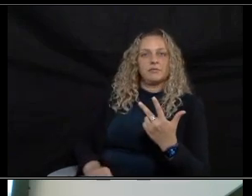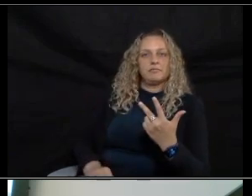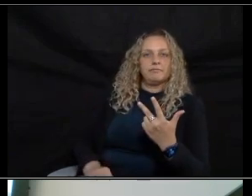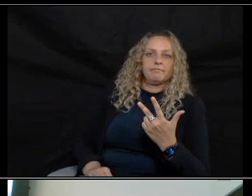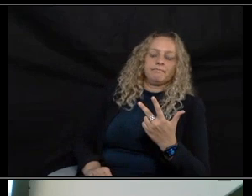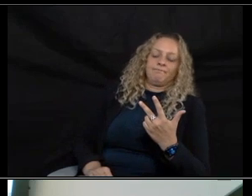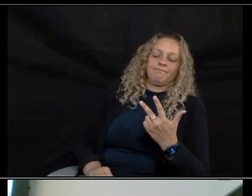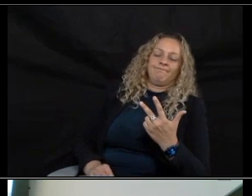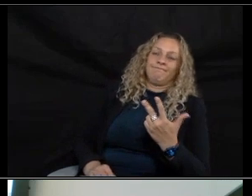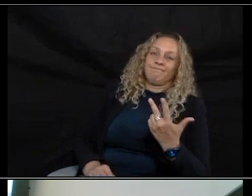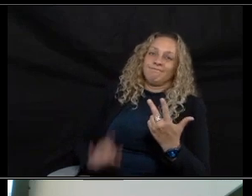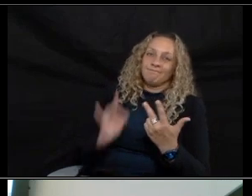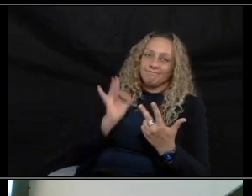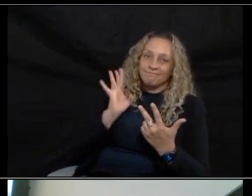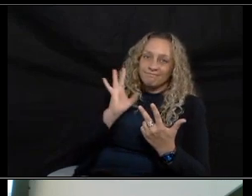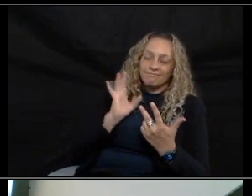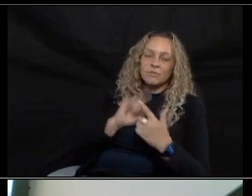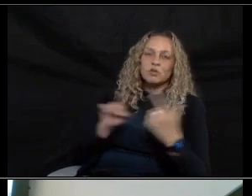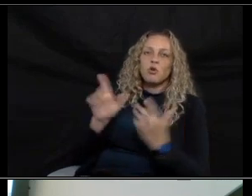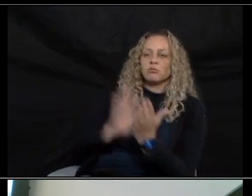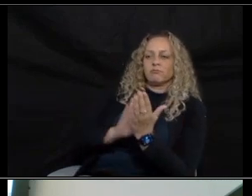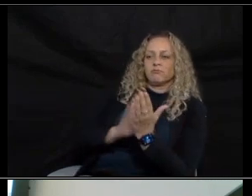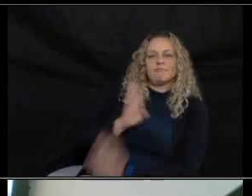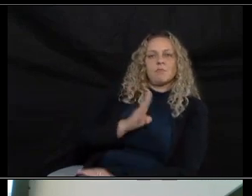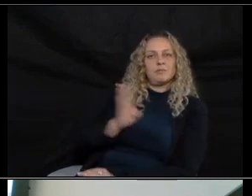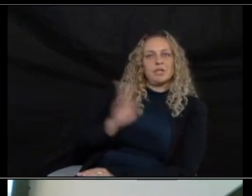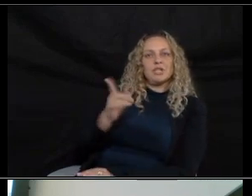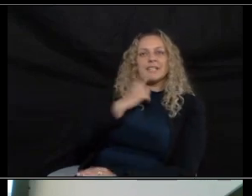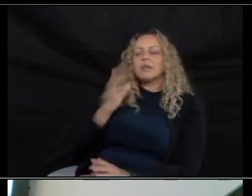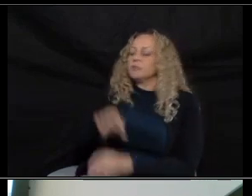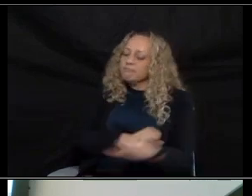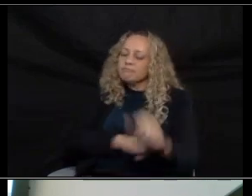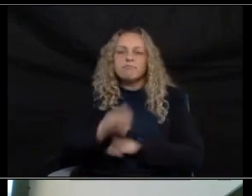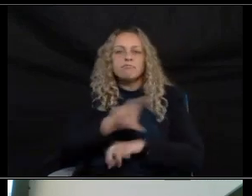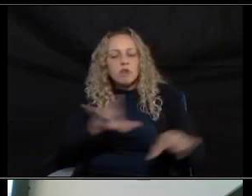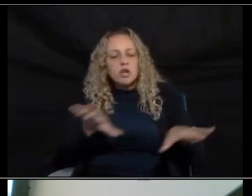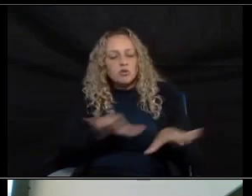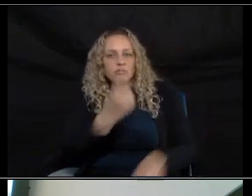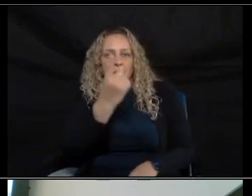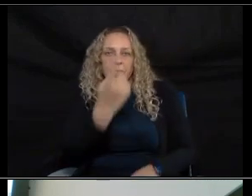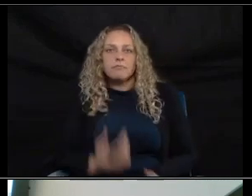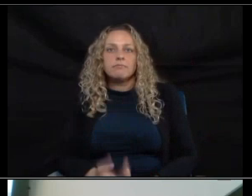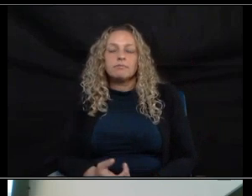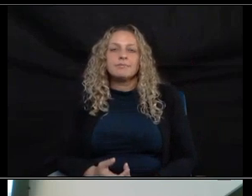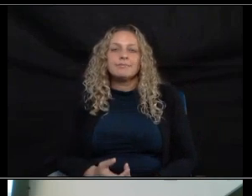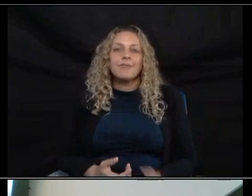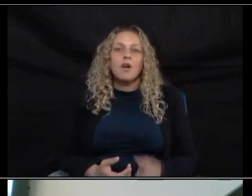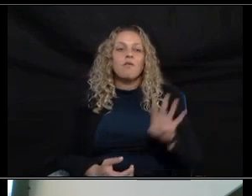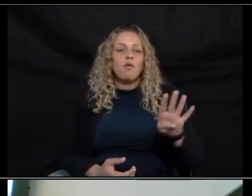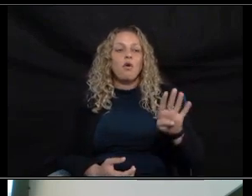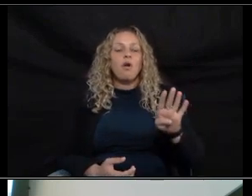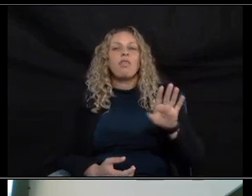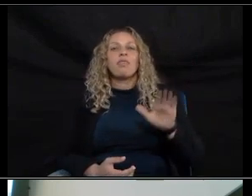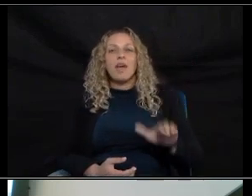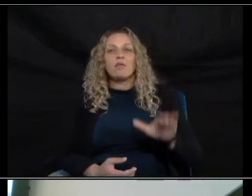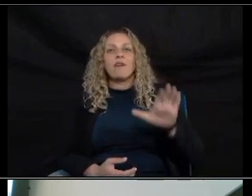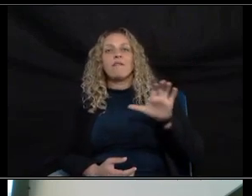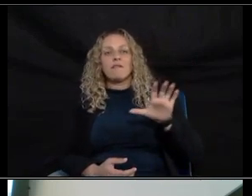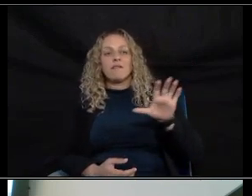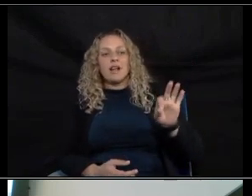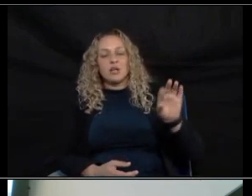inconvenient facts. And so all credit to Boynton Beach for saying, let's get something done. Of those 4,559 students